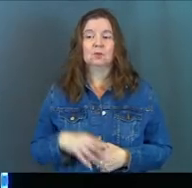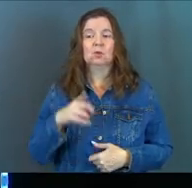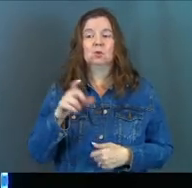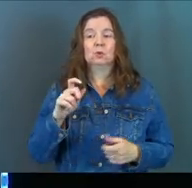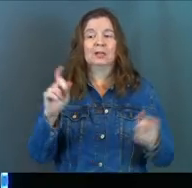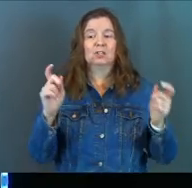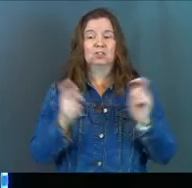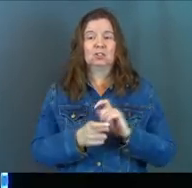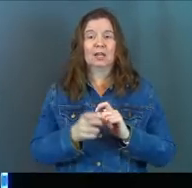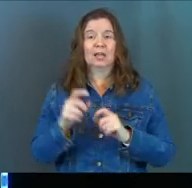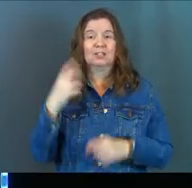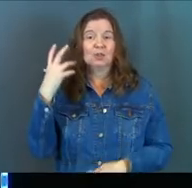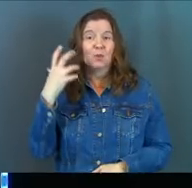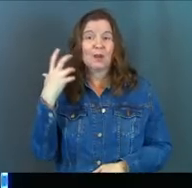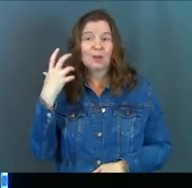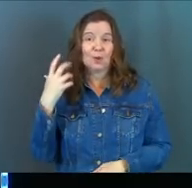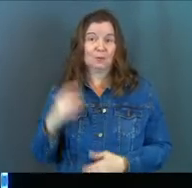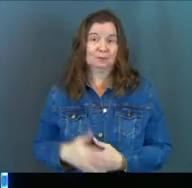You could change the radio.